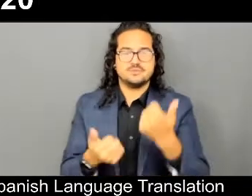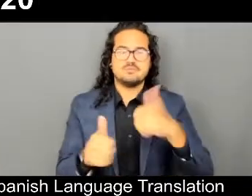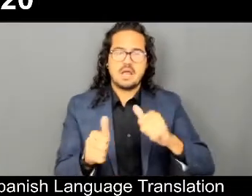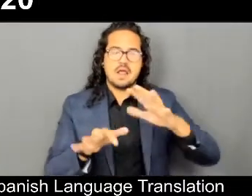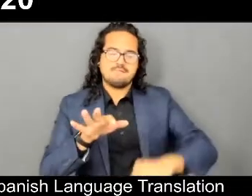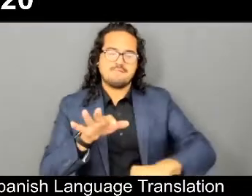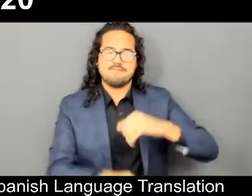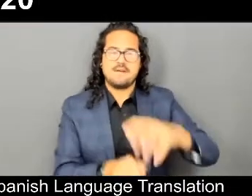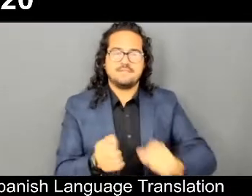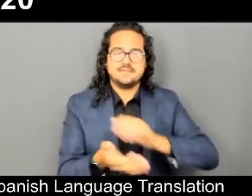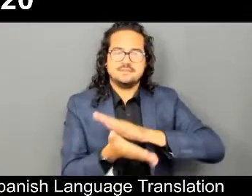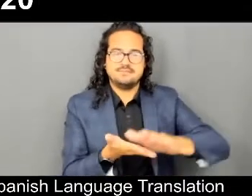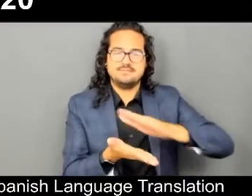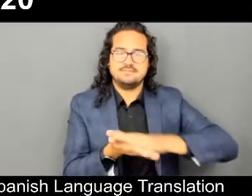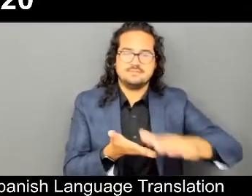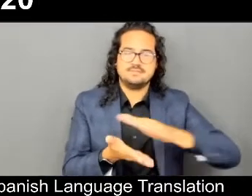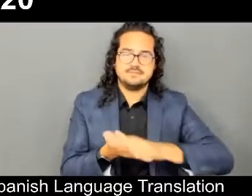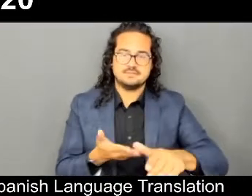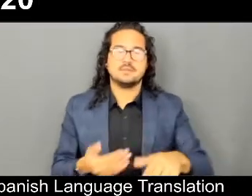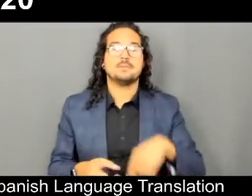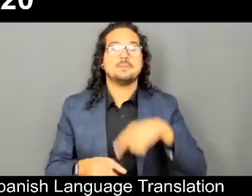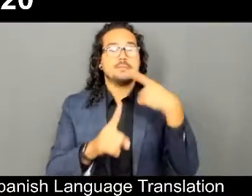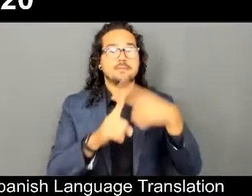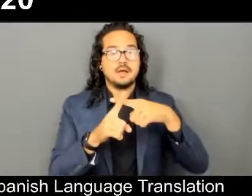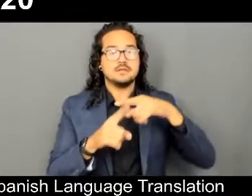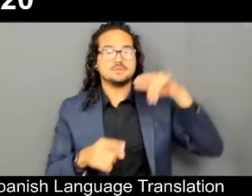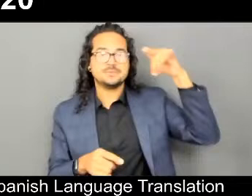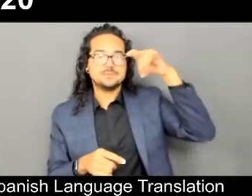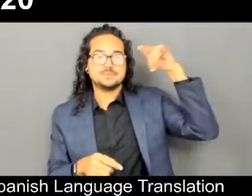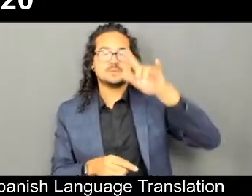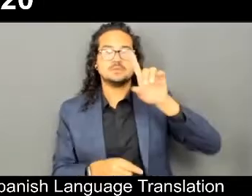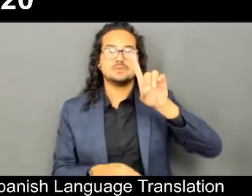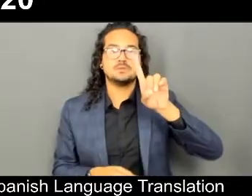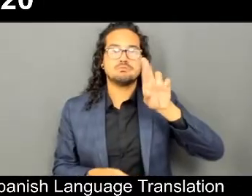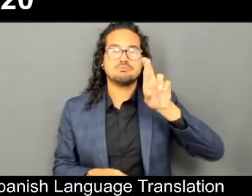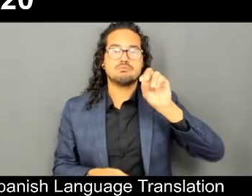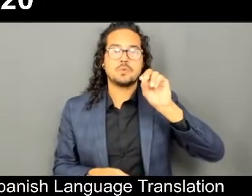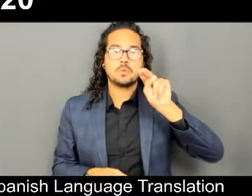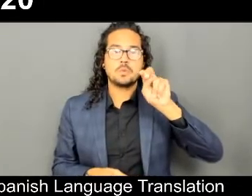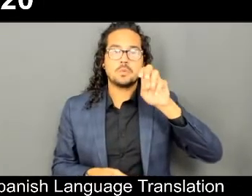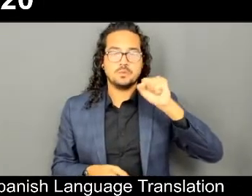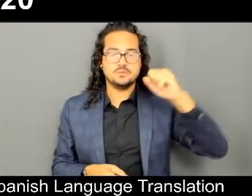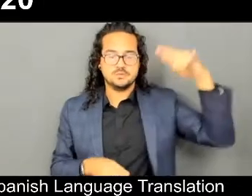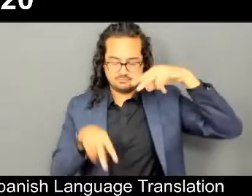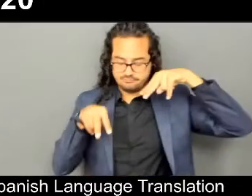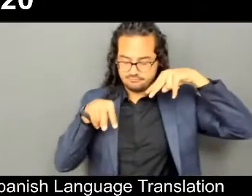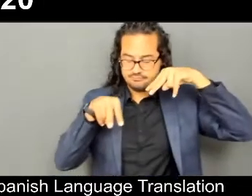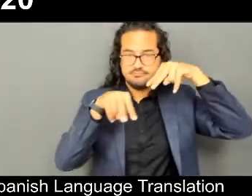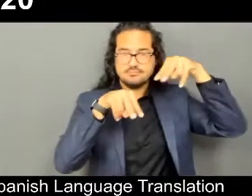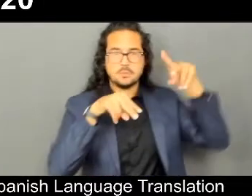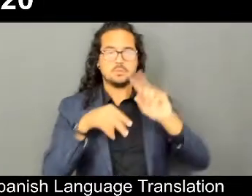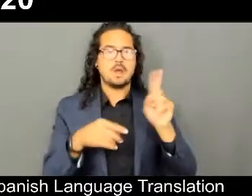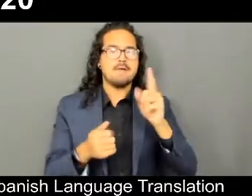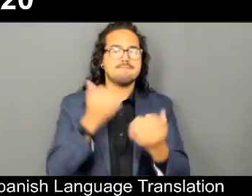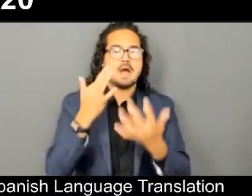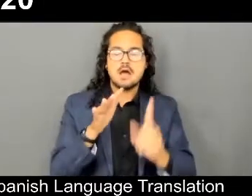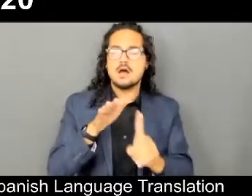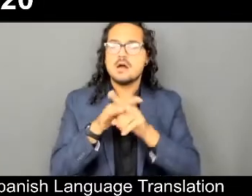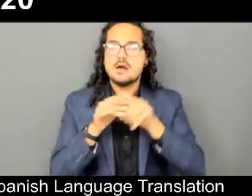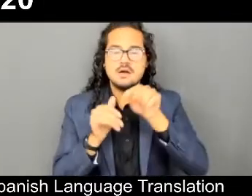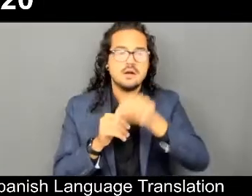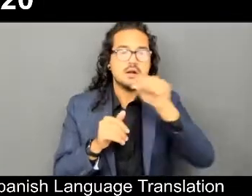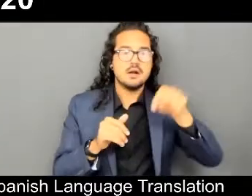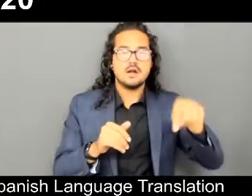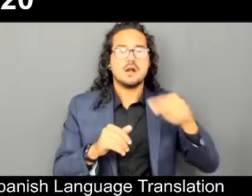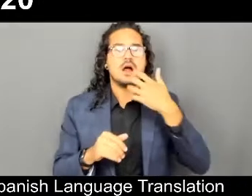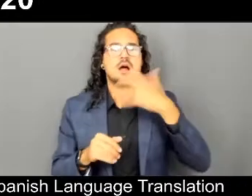map here, and if folks eventually you'll see some of this through some other digital formats, is